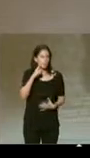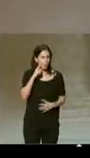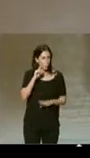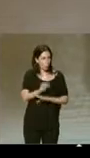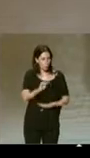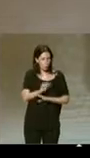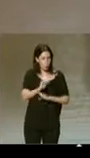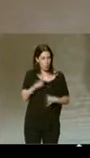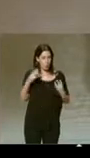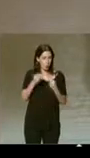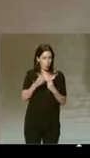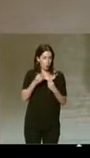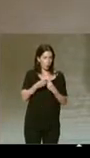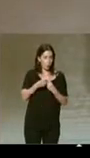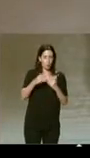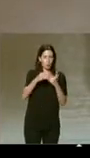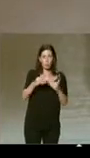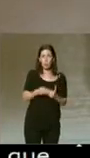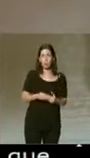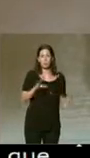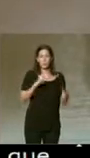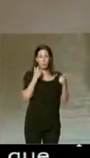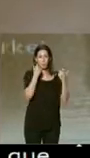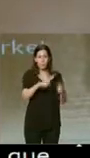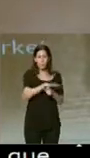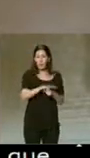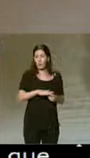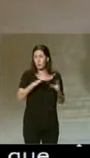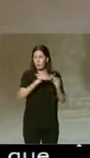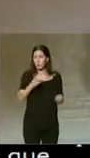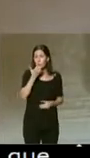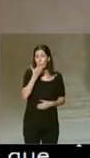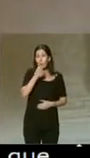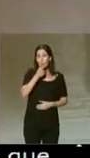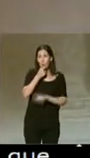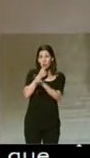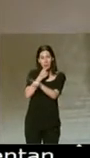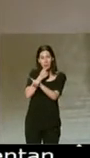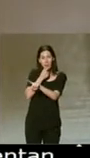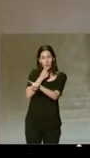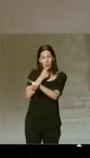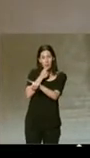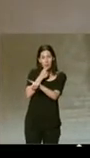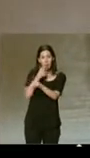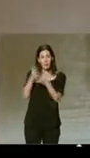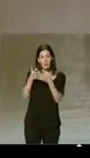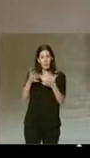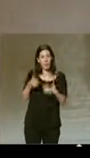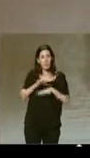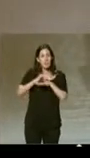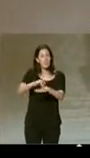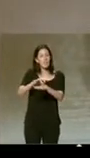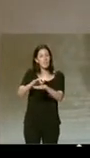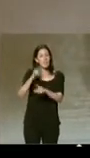market, I think that successful companies are very careful with user experiences. And from the point of view of accessibility, I must say that